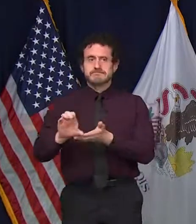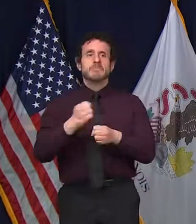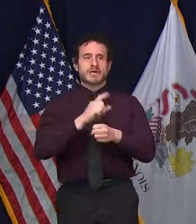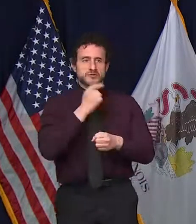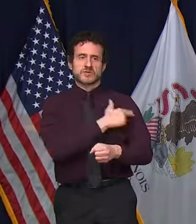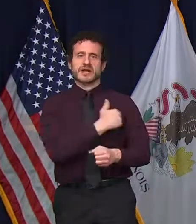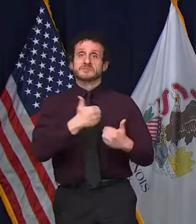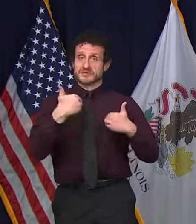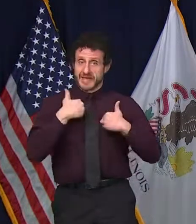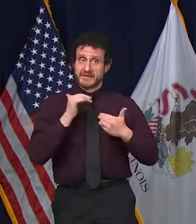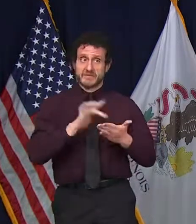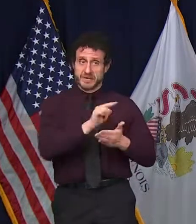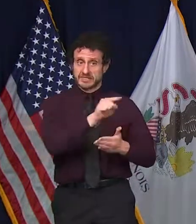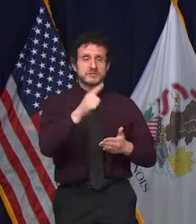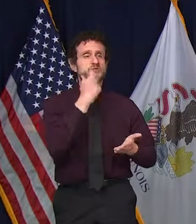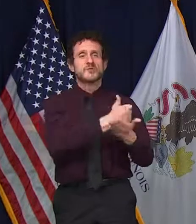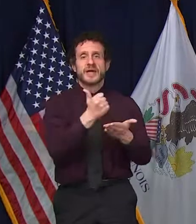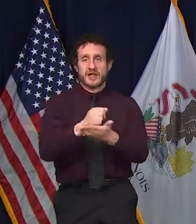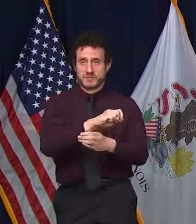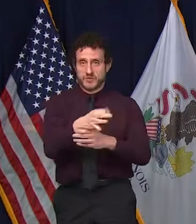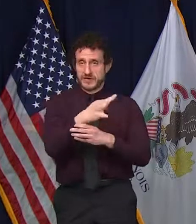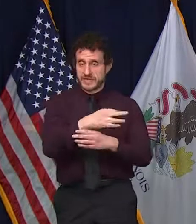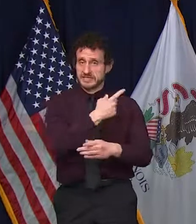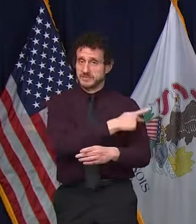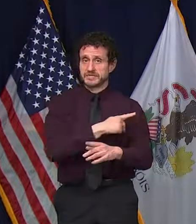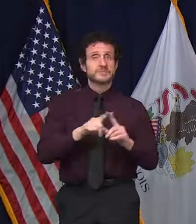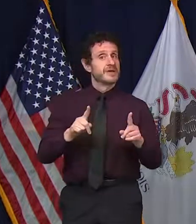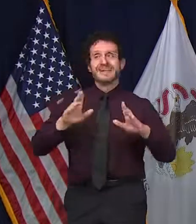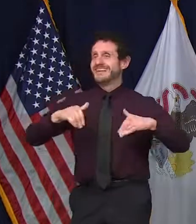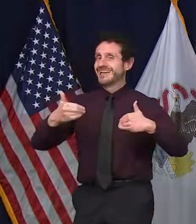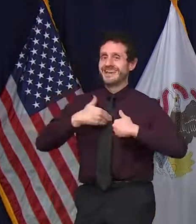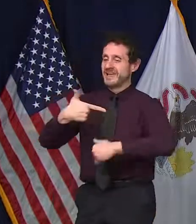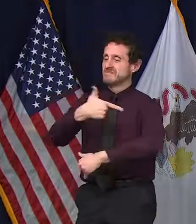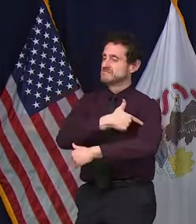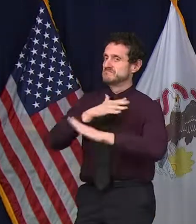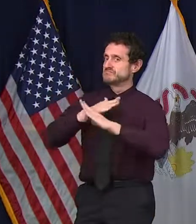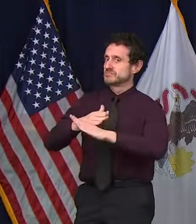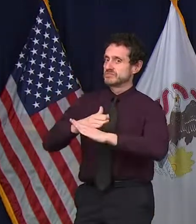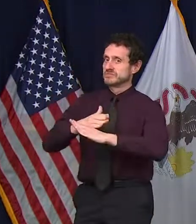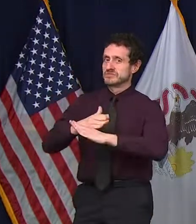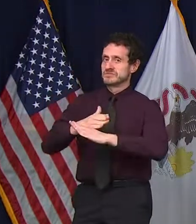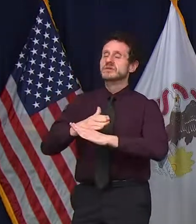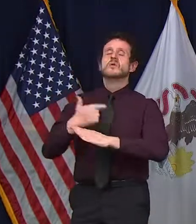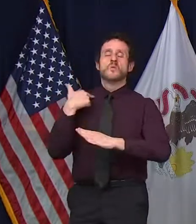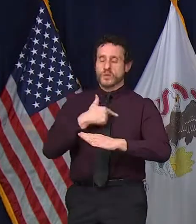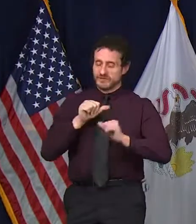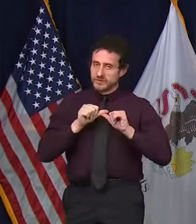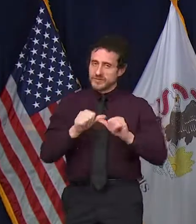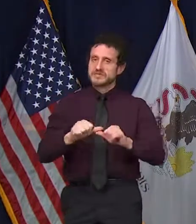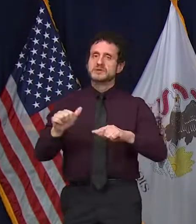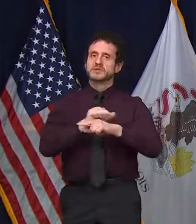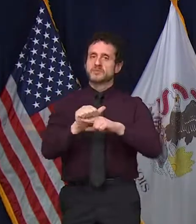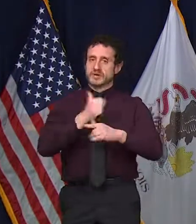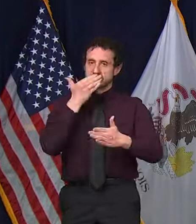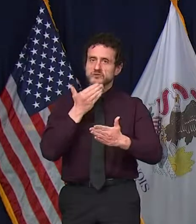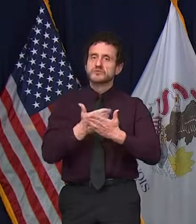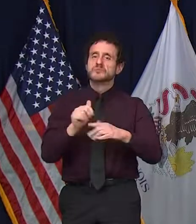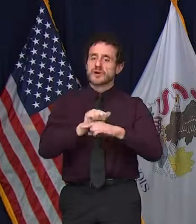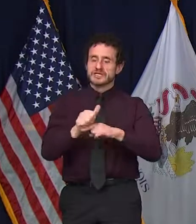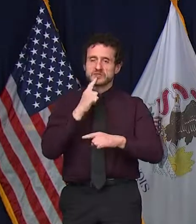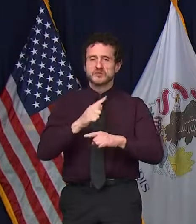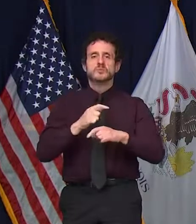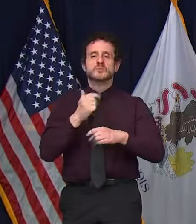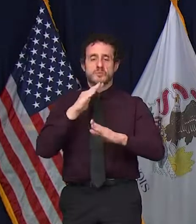cure and a vaccine, we must continue to protect ourselves from the virus and prevent further spread. I thank Governor Pritzker for